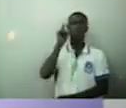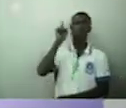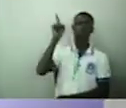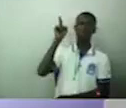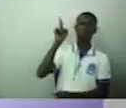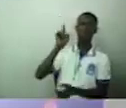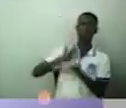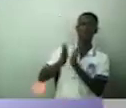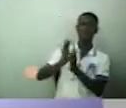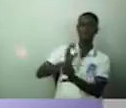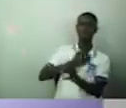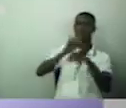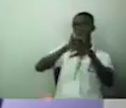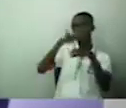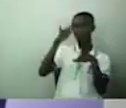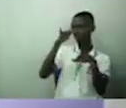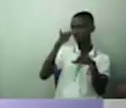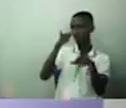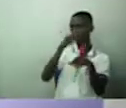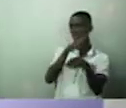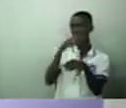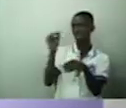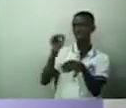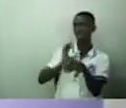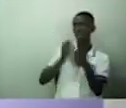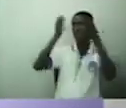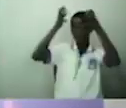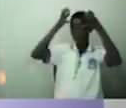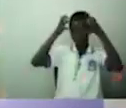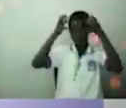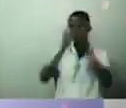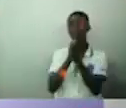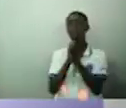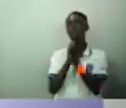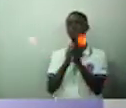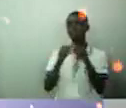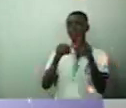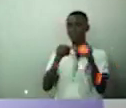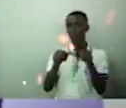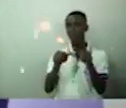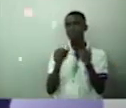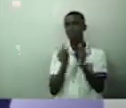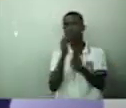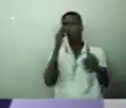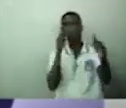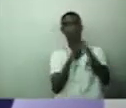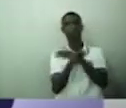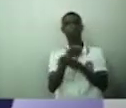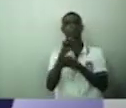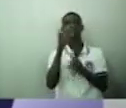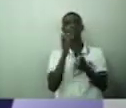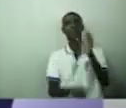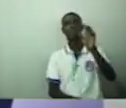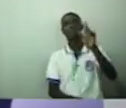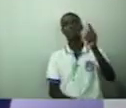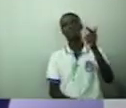glory and our crown." And let's go to the book of Revelations. Revelation chapter